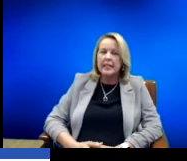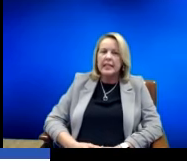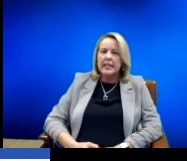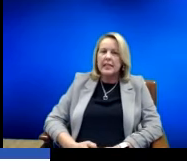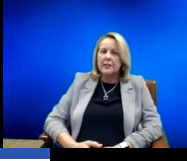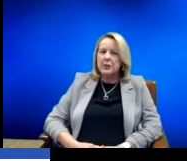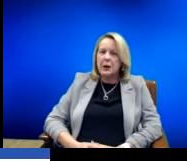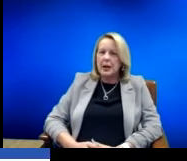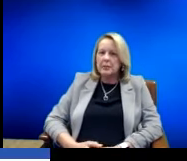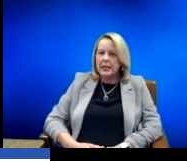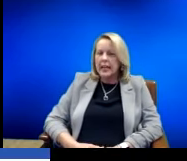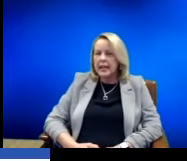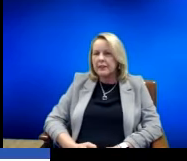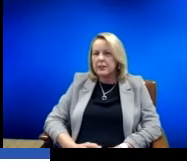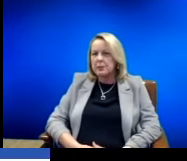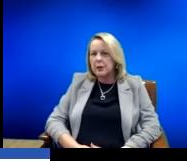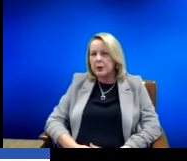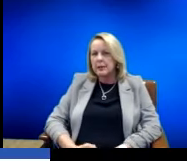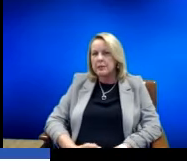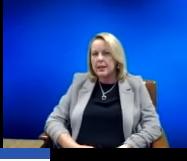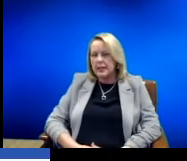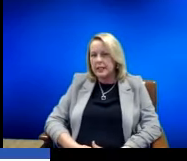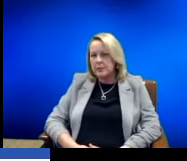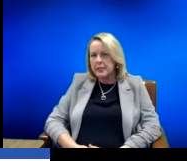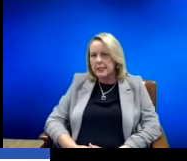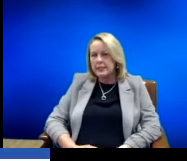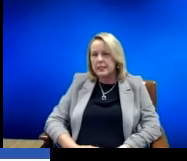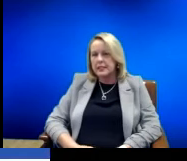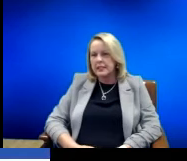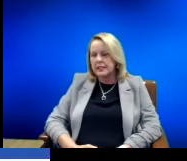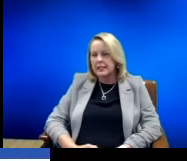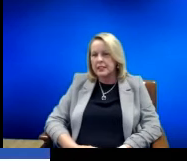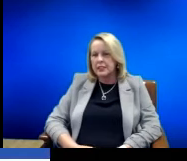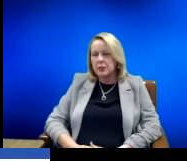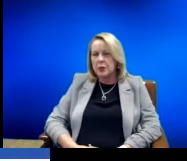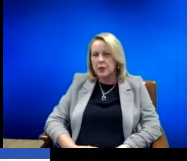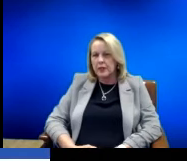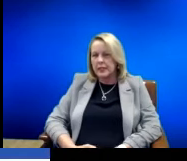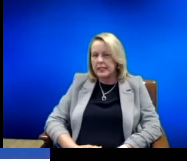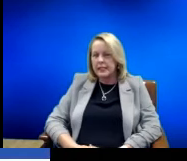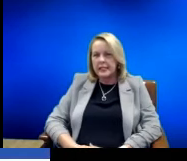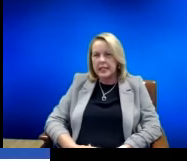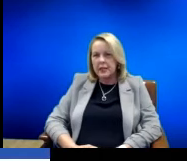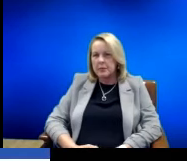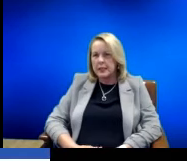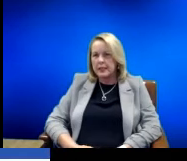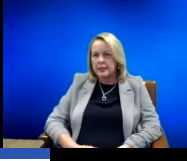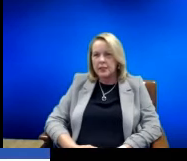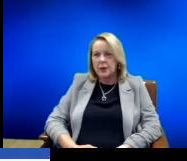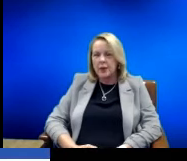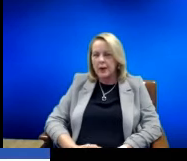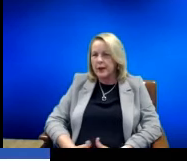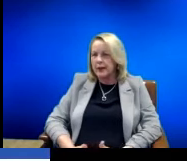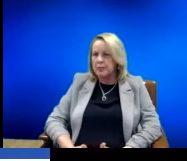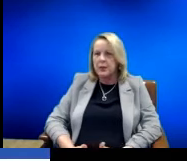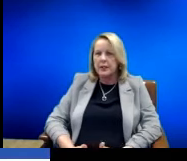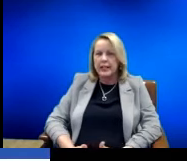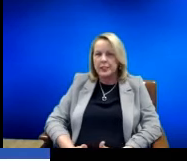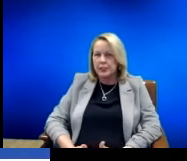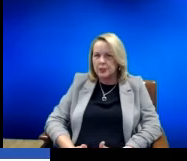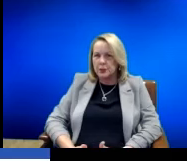fee. If you opt to have your program documents, such as quarterly statements